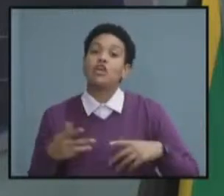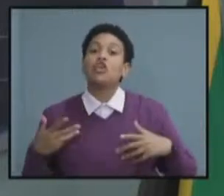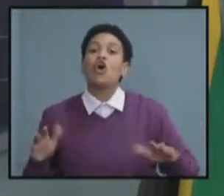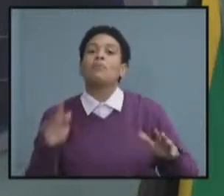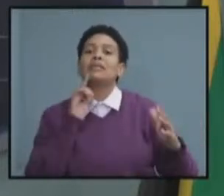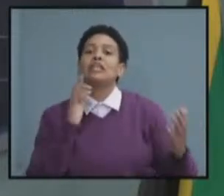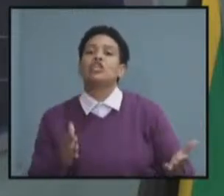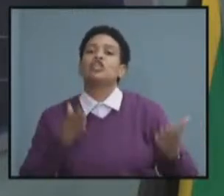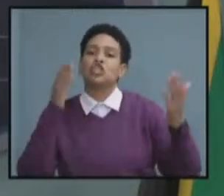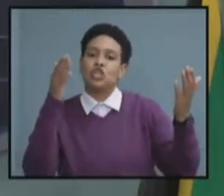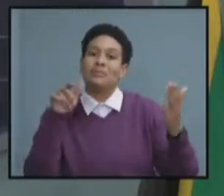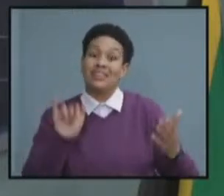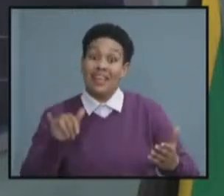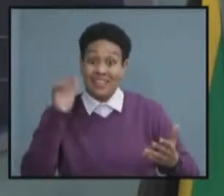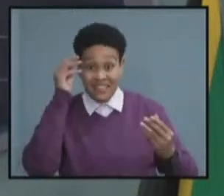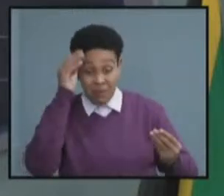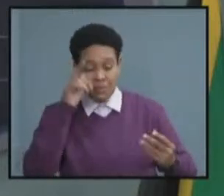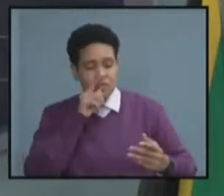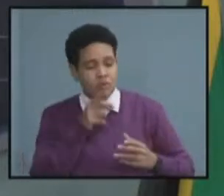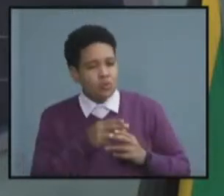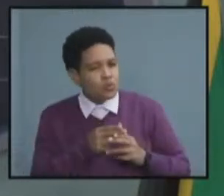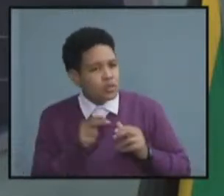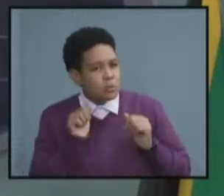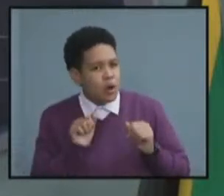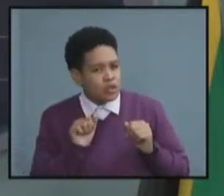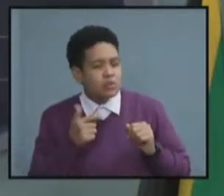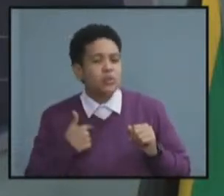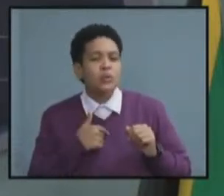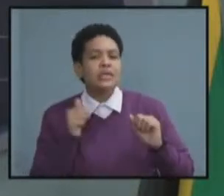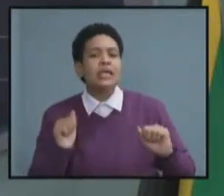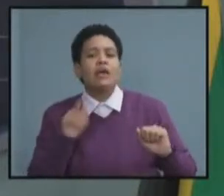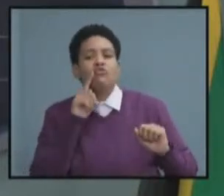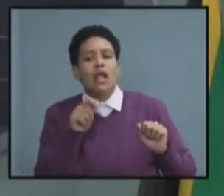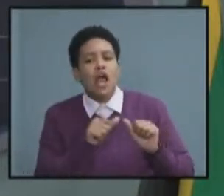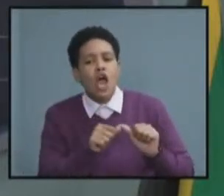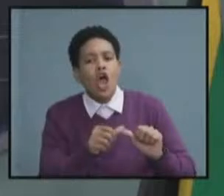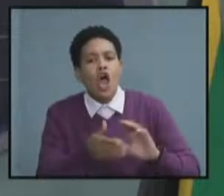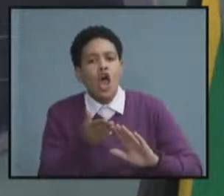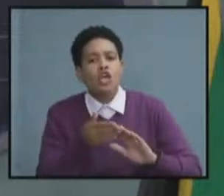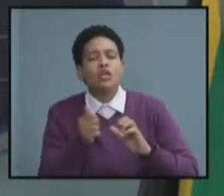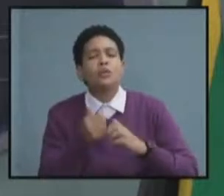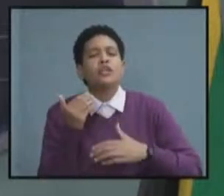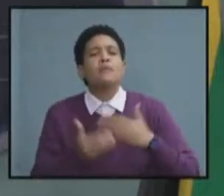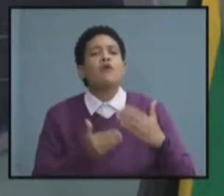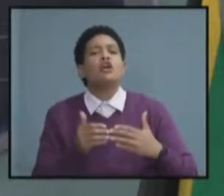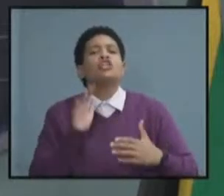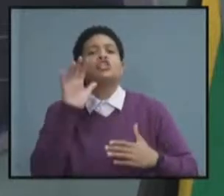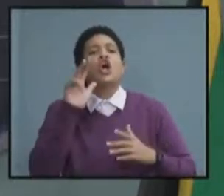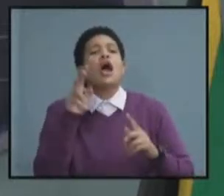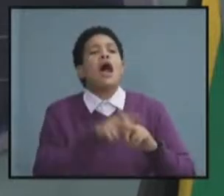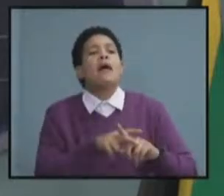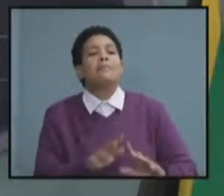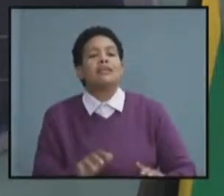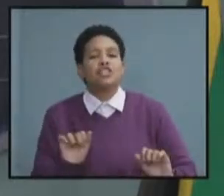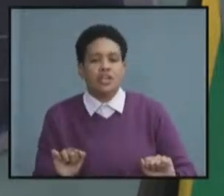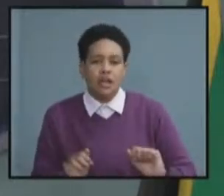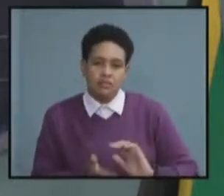and submit this as soon as possible so that we can continue with processing your